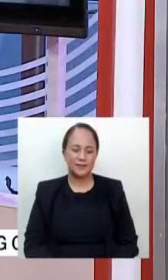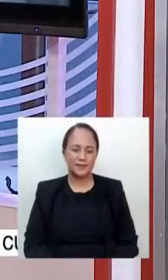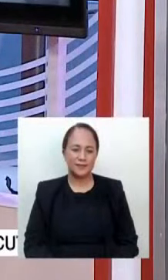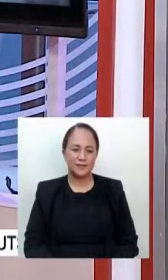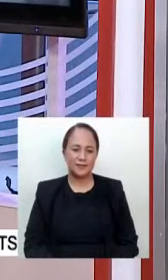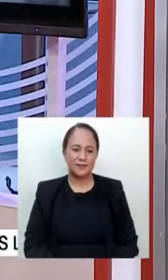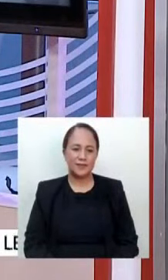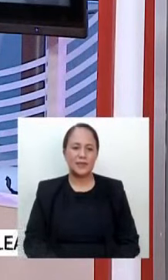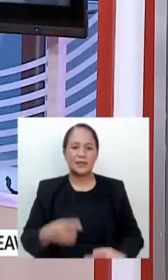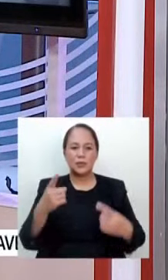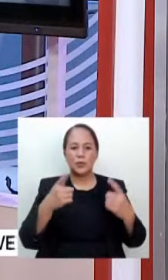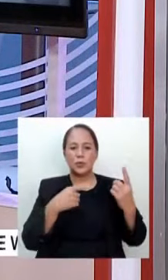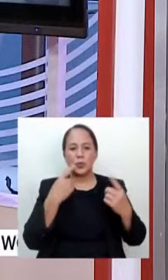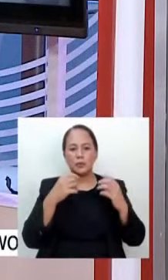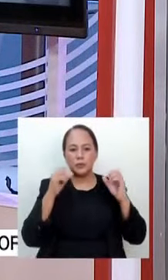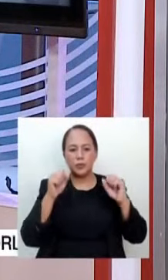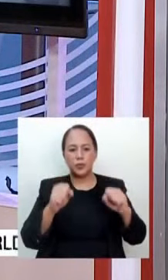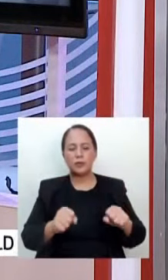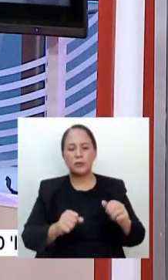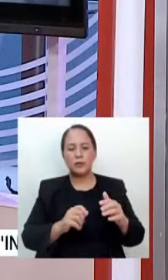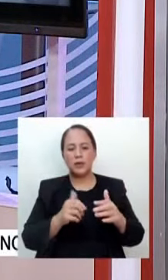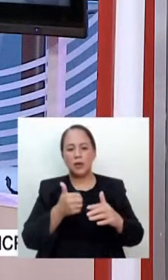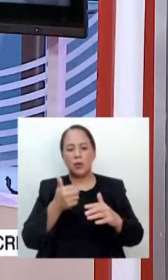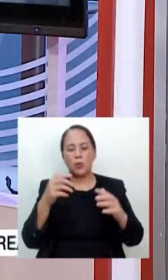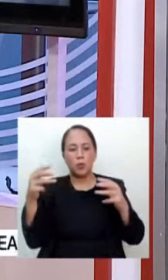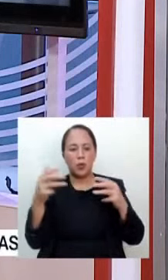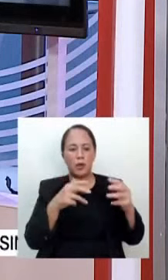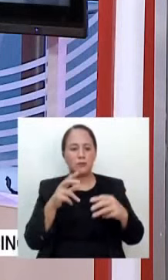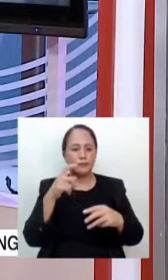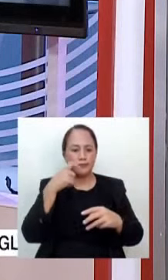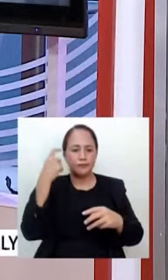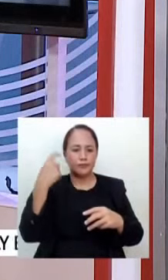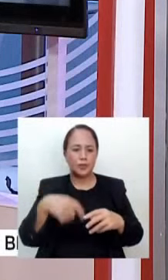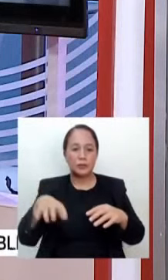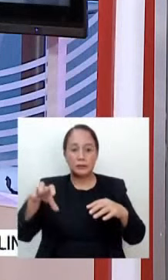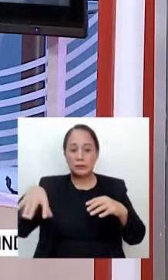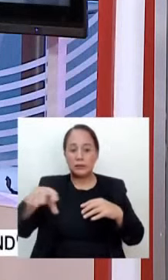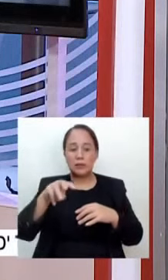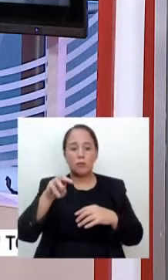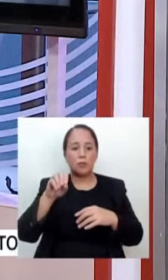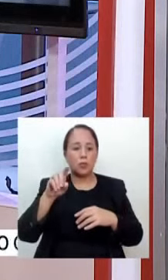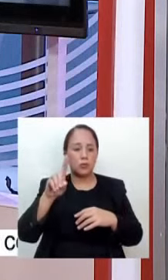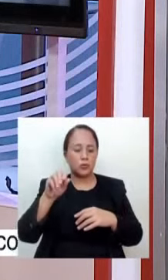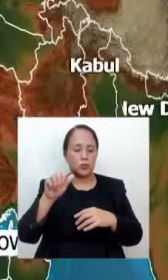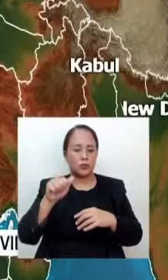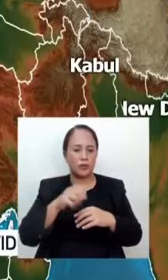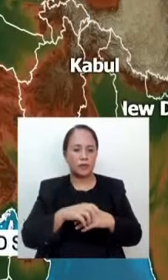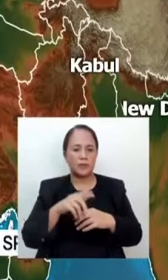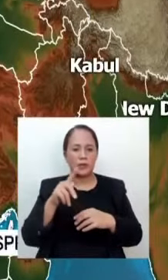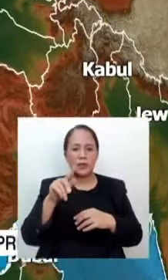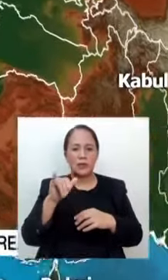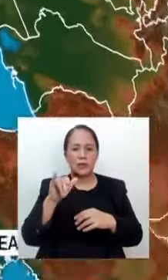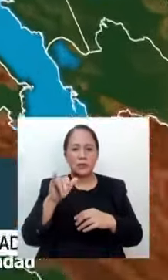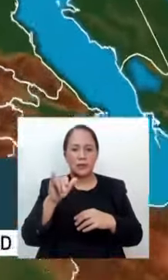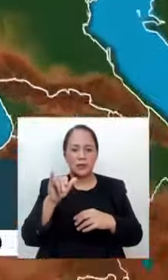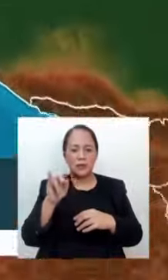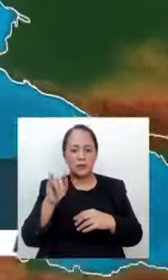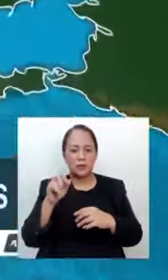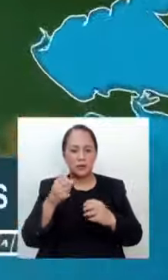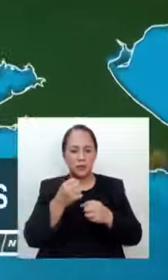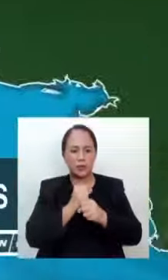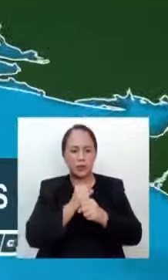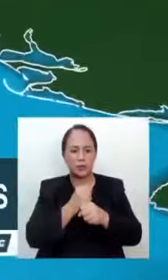Concerns growing on a possible spillover of the war in Ukraine to neighboring Moldova. Kyiv has accused Moscow of trying to create unrest